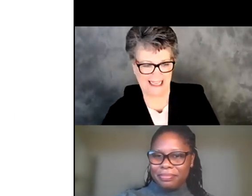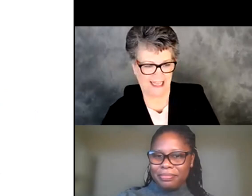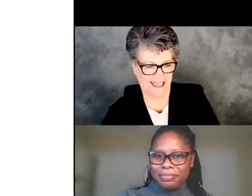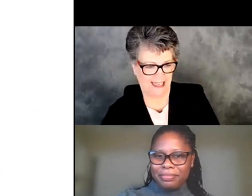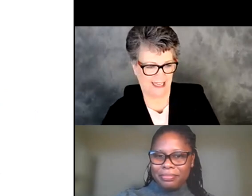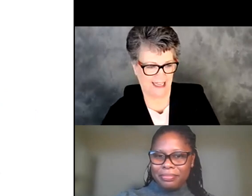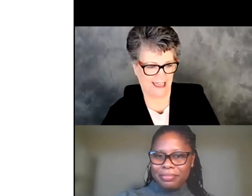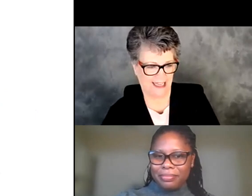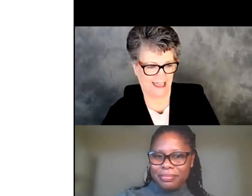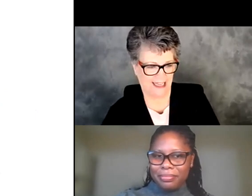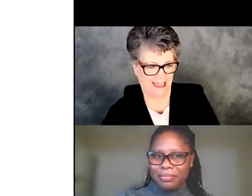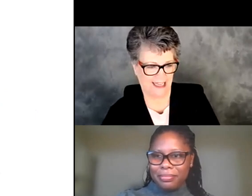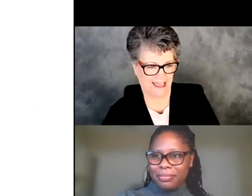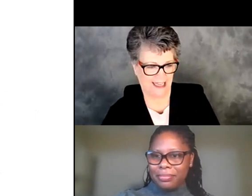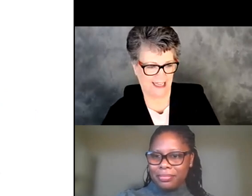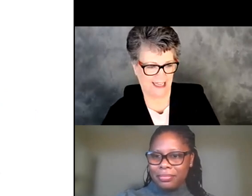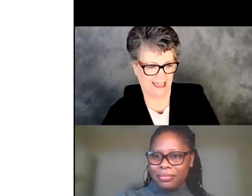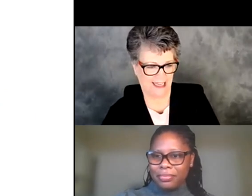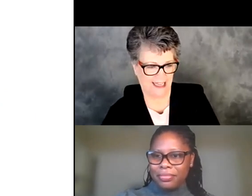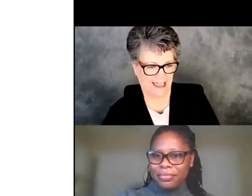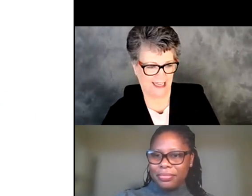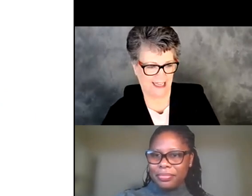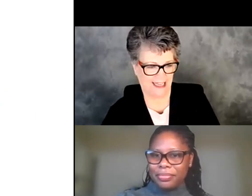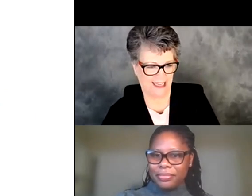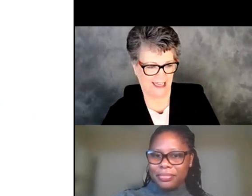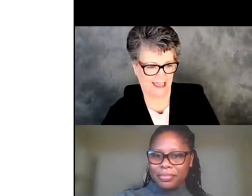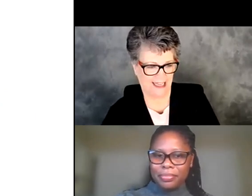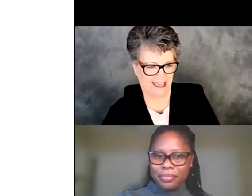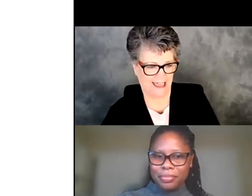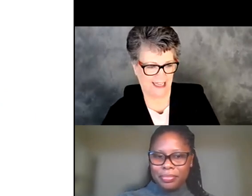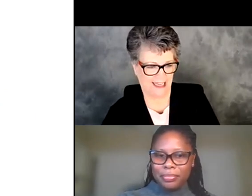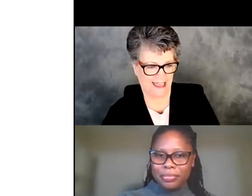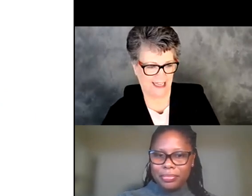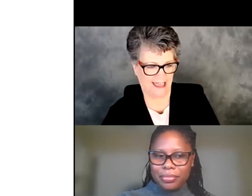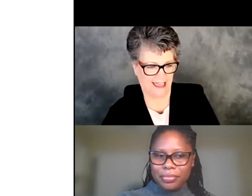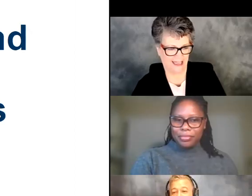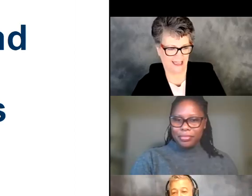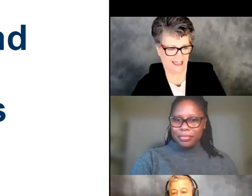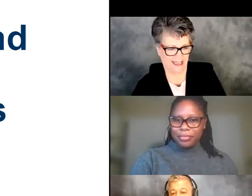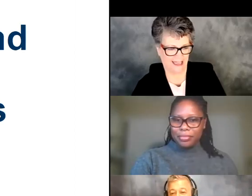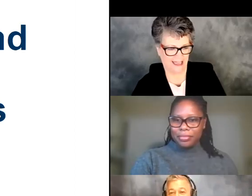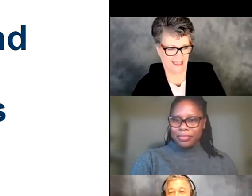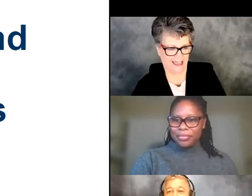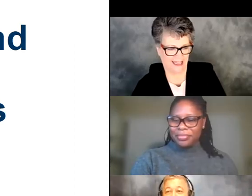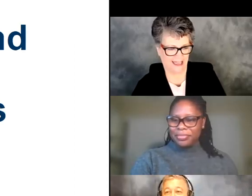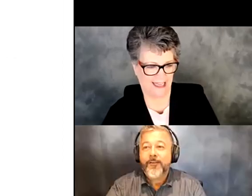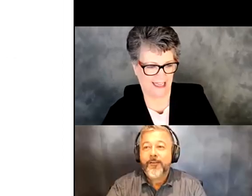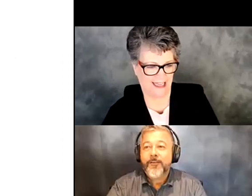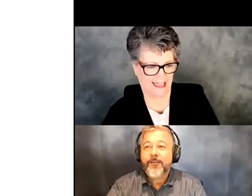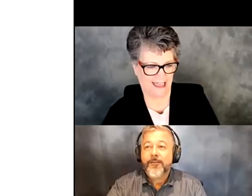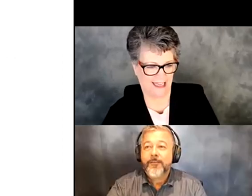Thank you, Undersecretary Grant. We're actually going to transition to Claire. So Claire, I hope you're ready. We're going to add a spotlight to you.